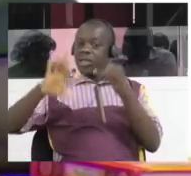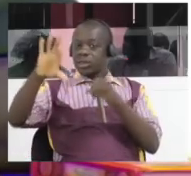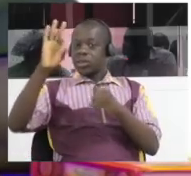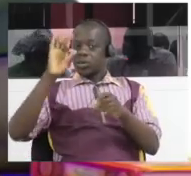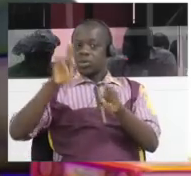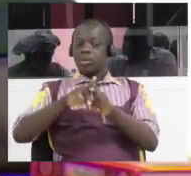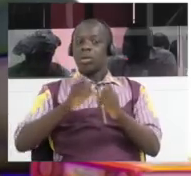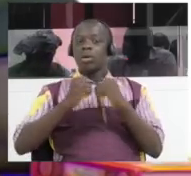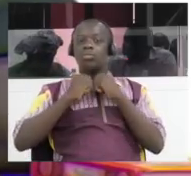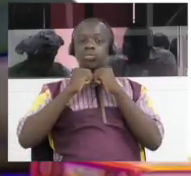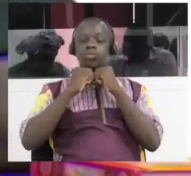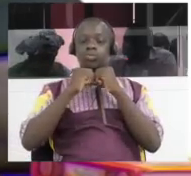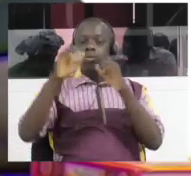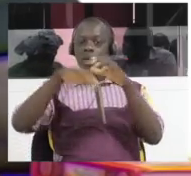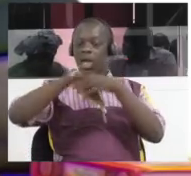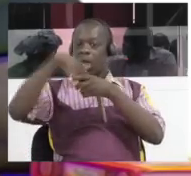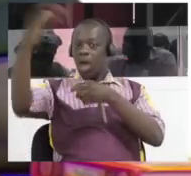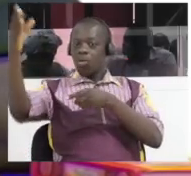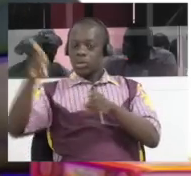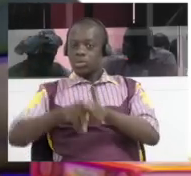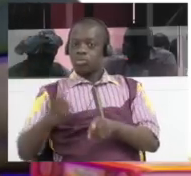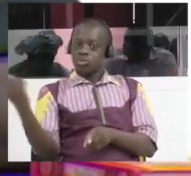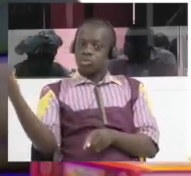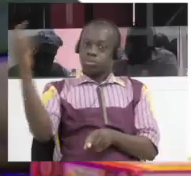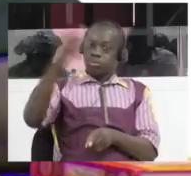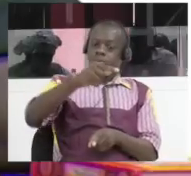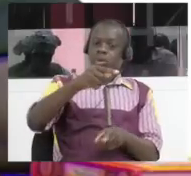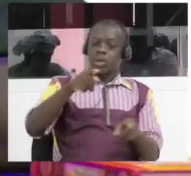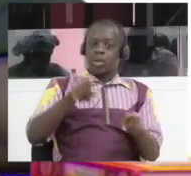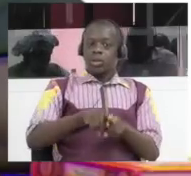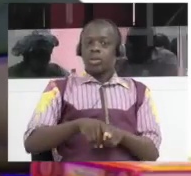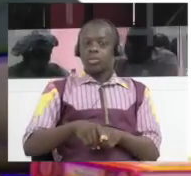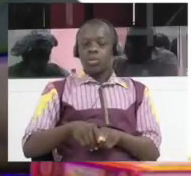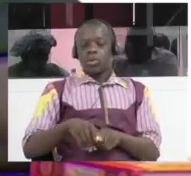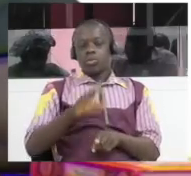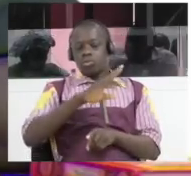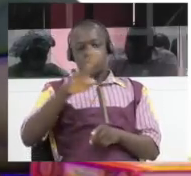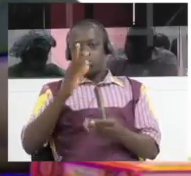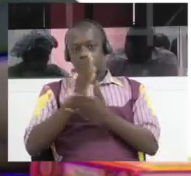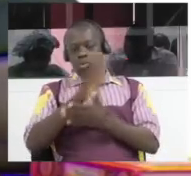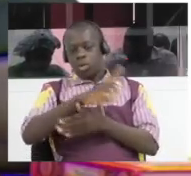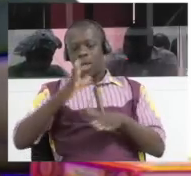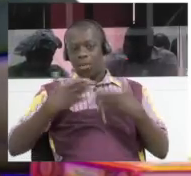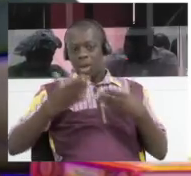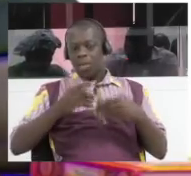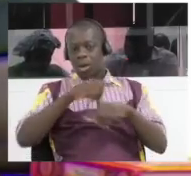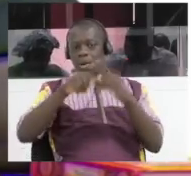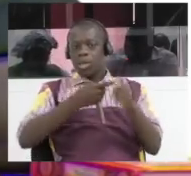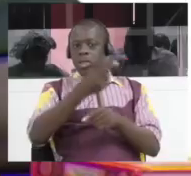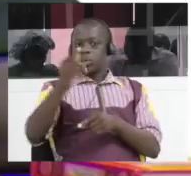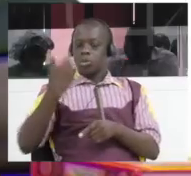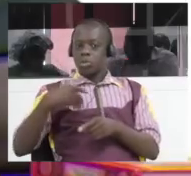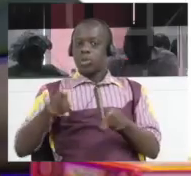Sana Sabali, who was away, stomped in and came, and then he expressed dissatisfaction that, you